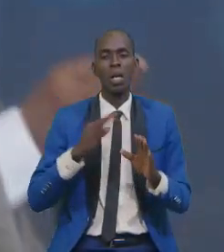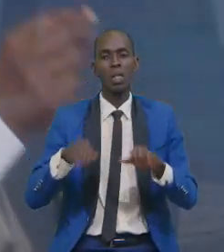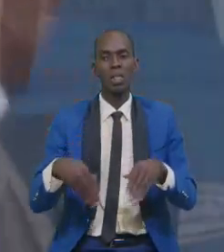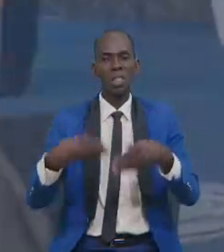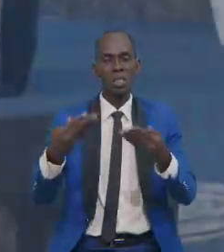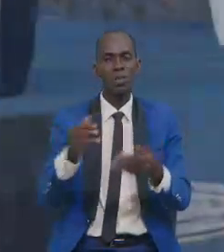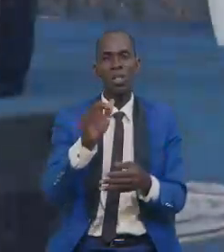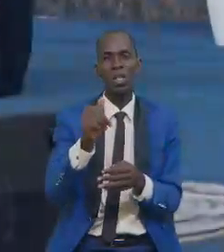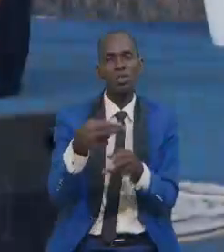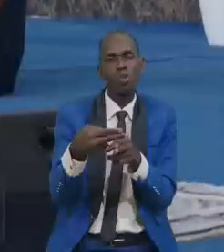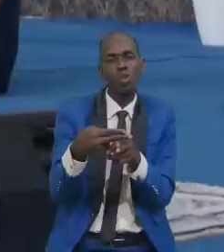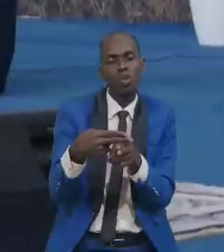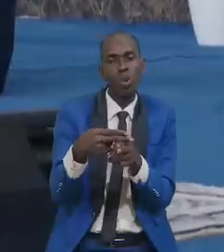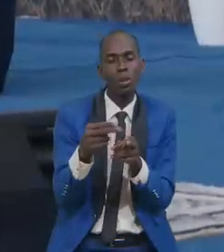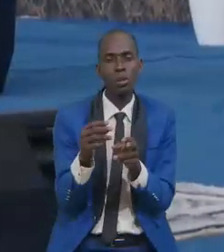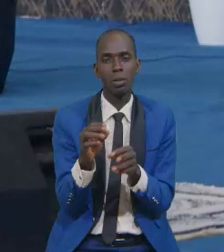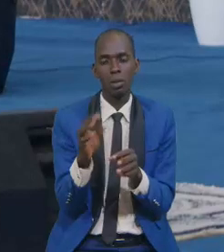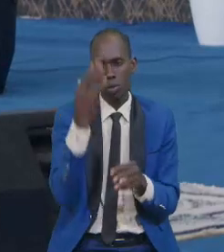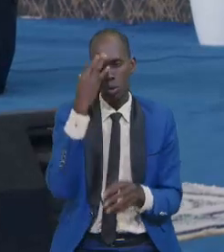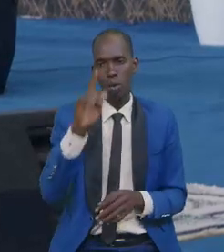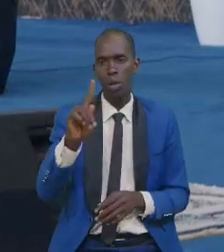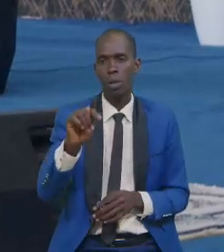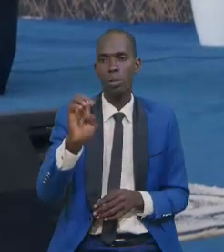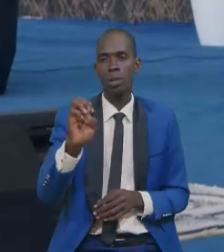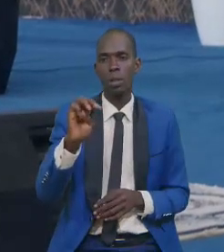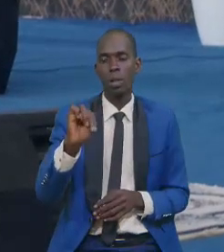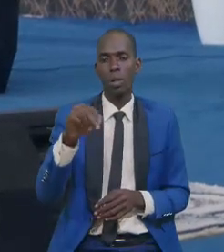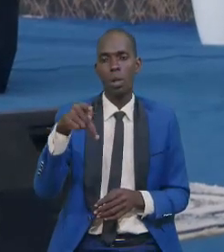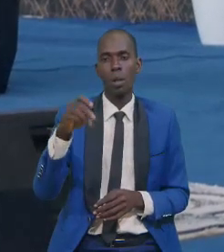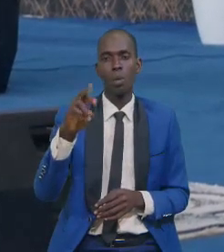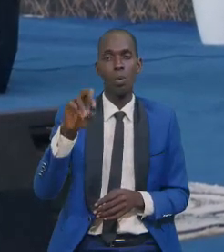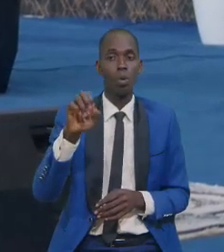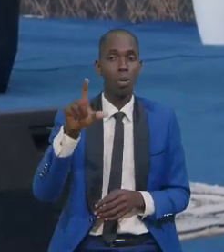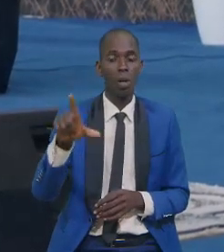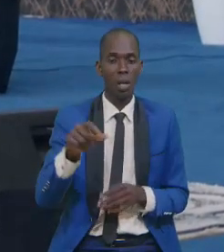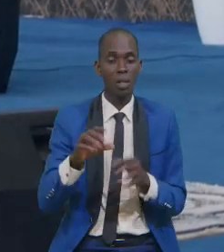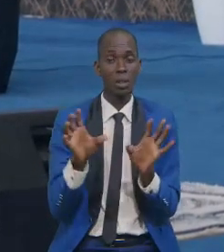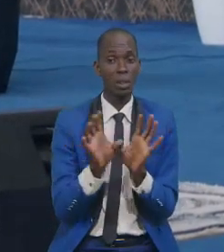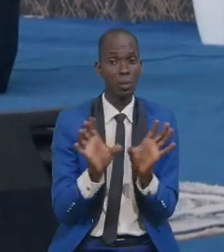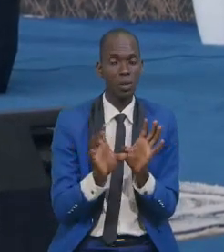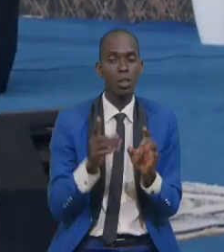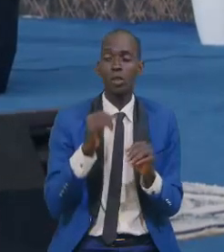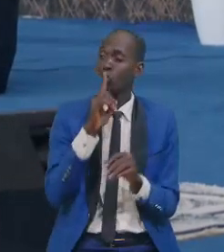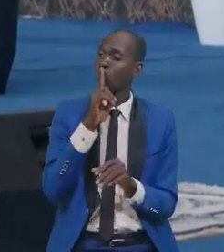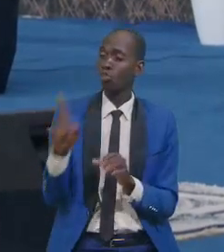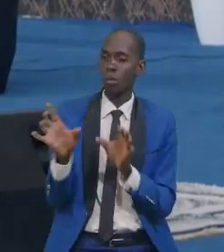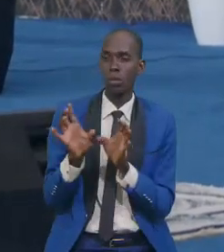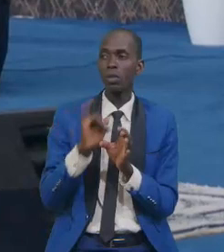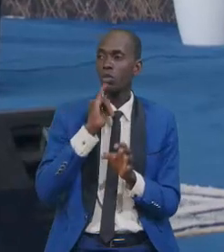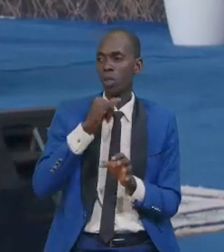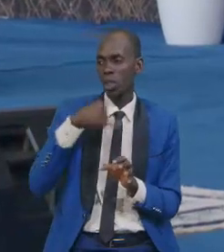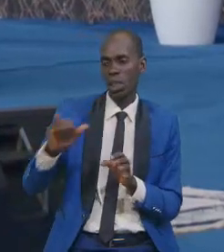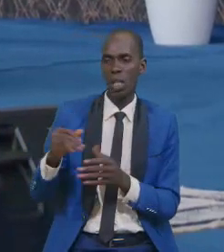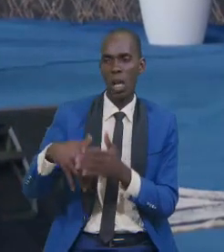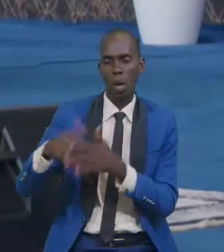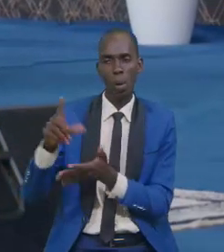temporary certificate. They're still printing the original, the real certificate. But you have